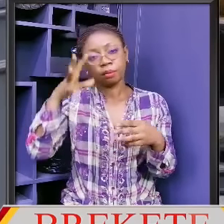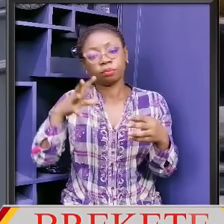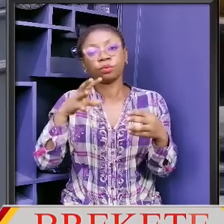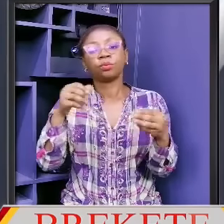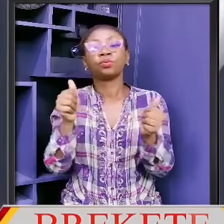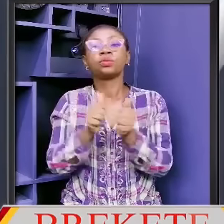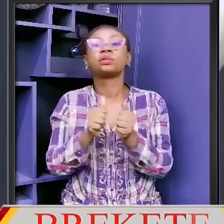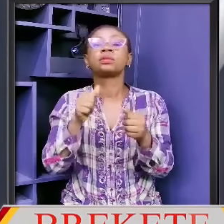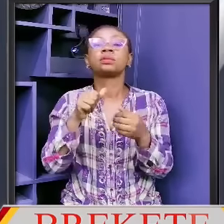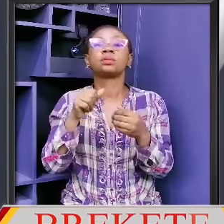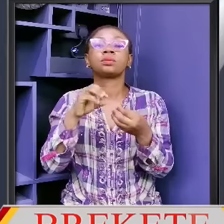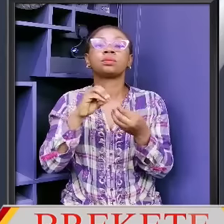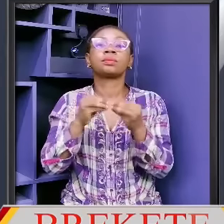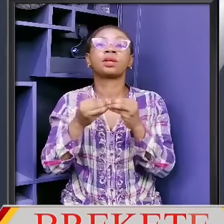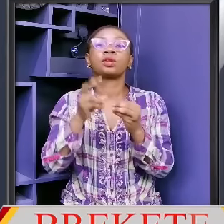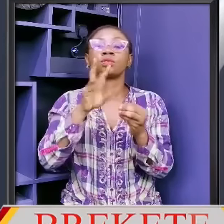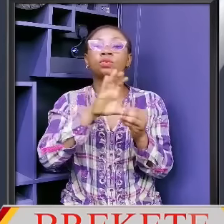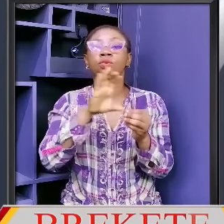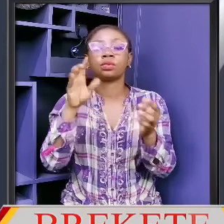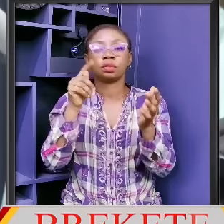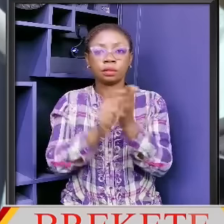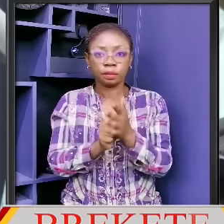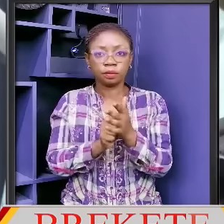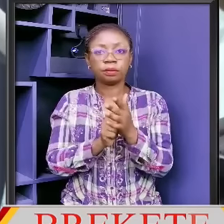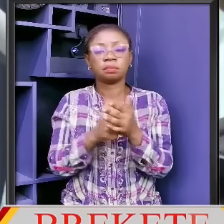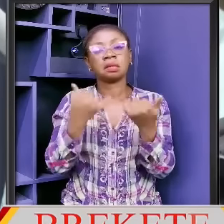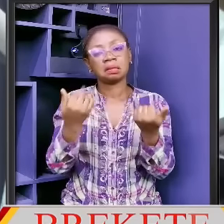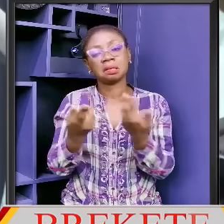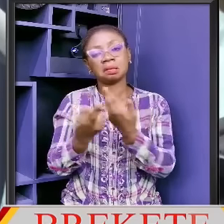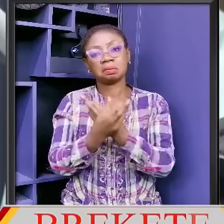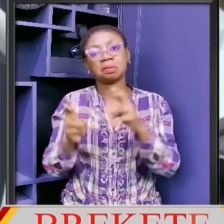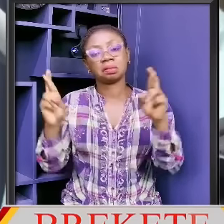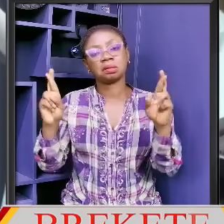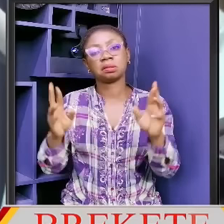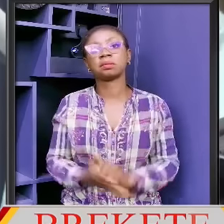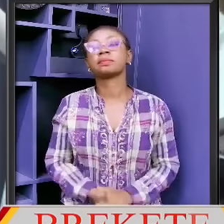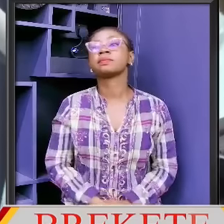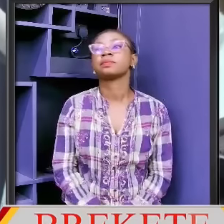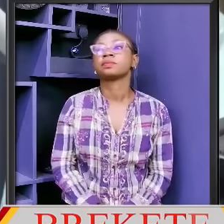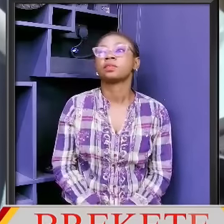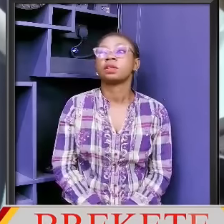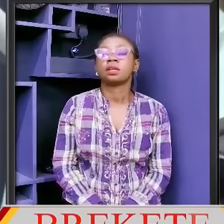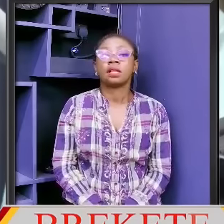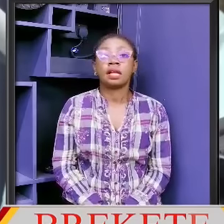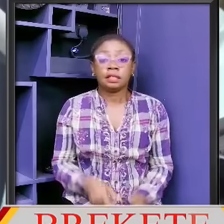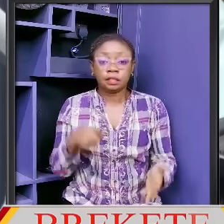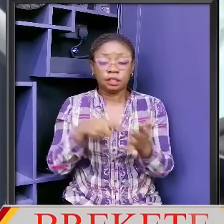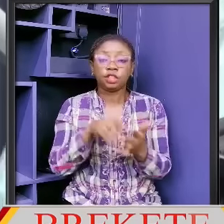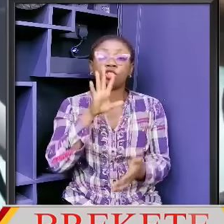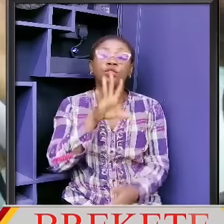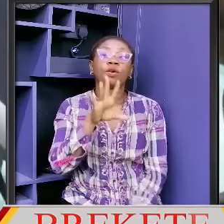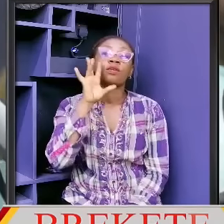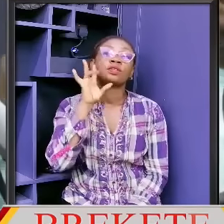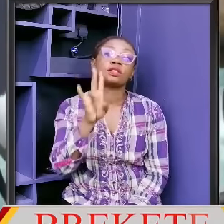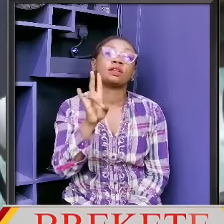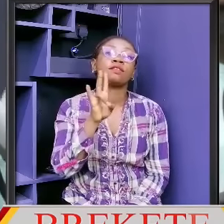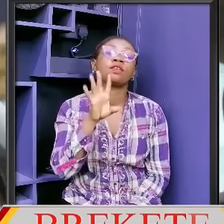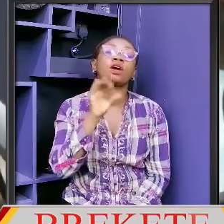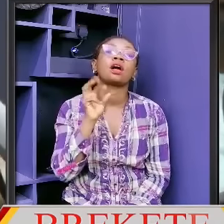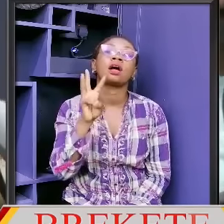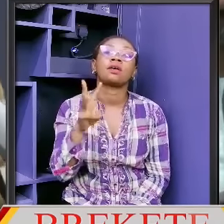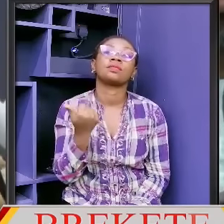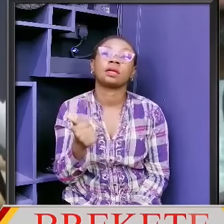200,000. Then now they can't release the baba. Like this your five cattle, them five ba? Seven. Seven. Four. They go reach like